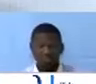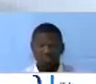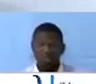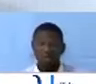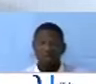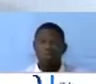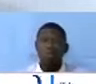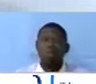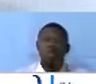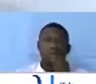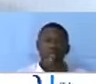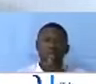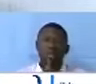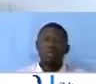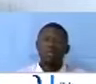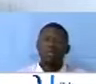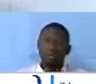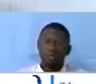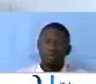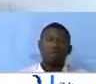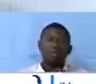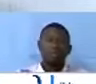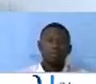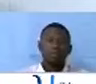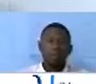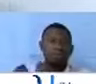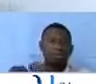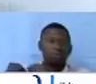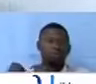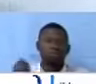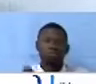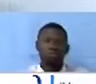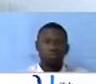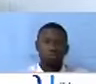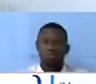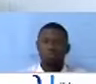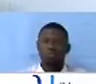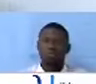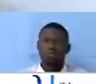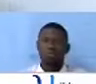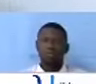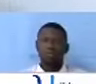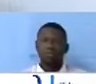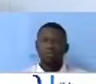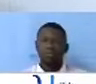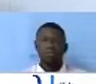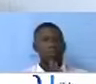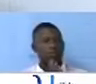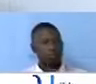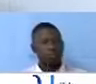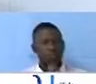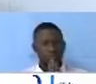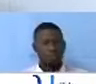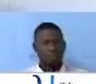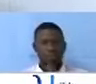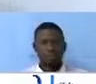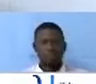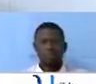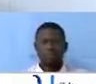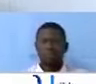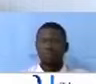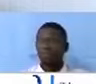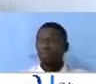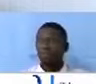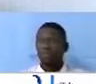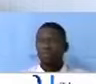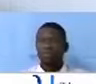And you want to say that this machine was in my custody? Calm down. Yesterday we had a briefing. Calm down. We had a pre-trial briefing.